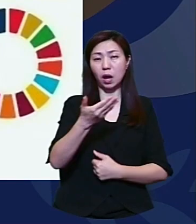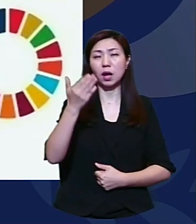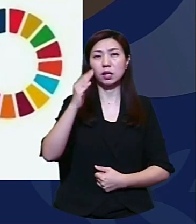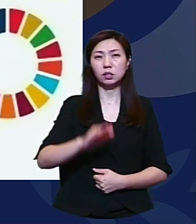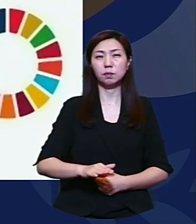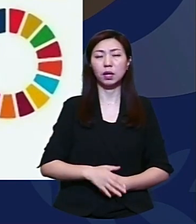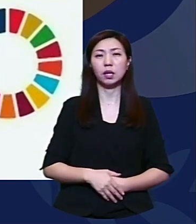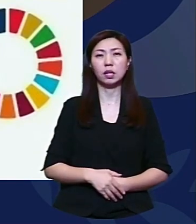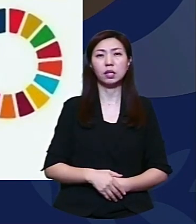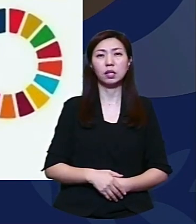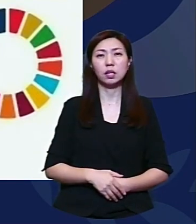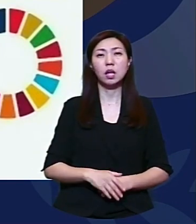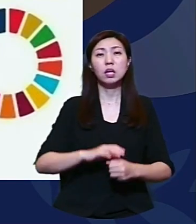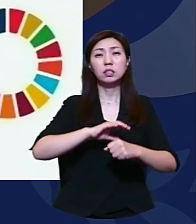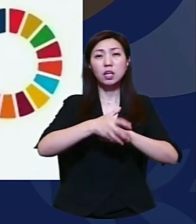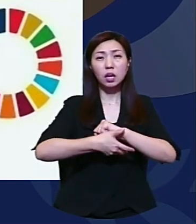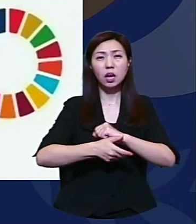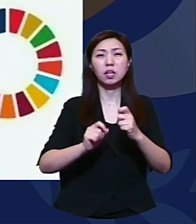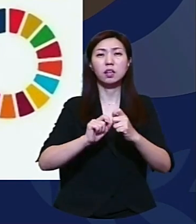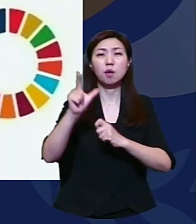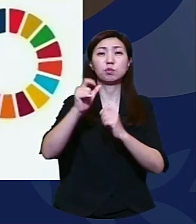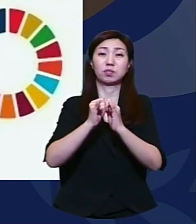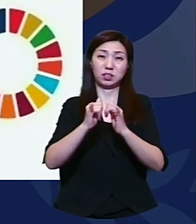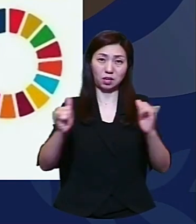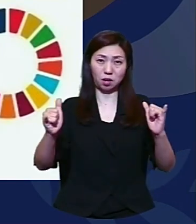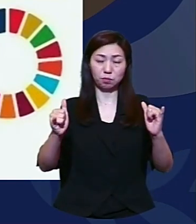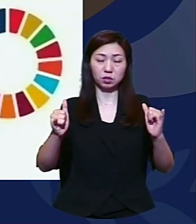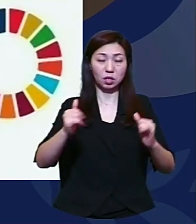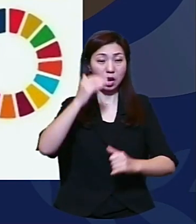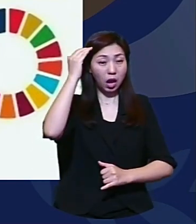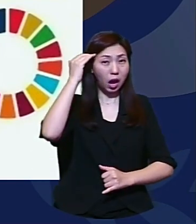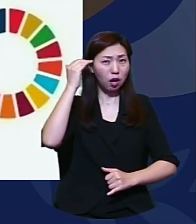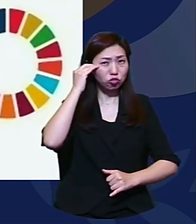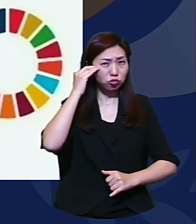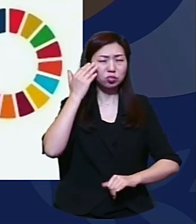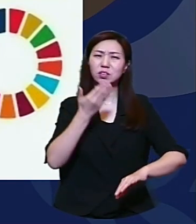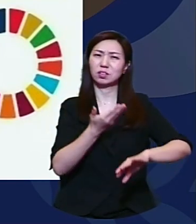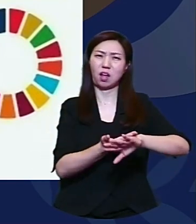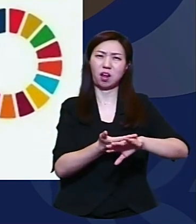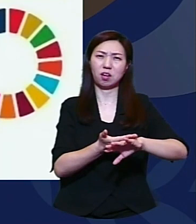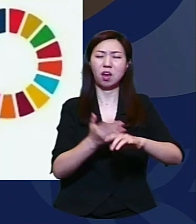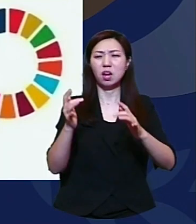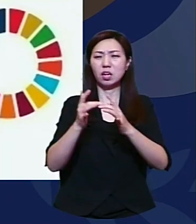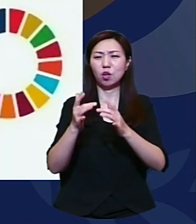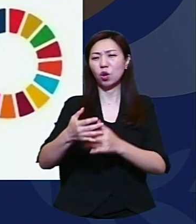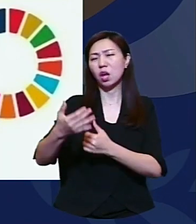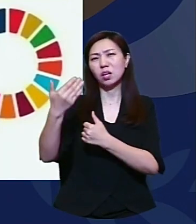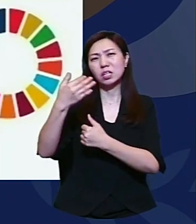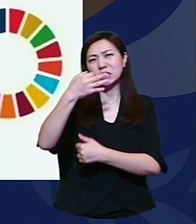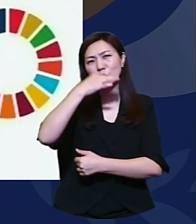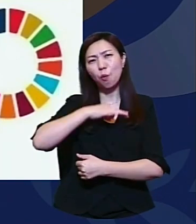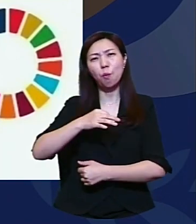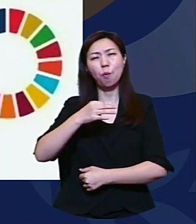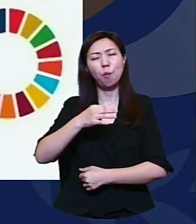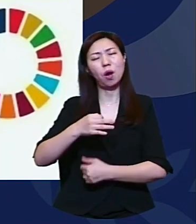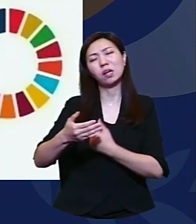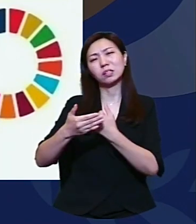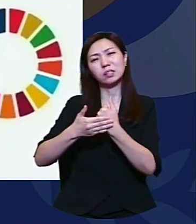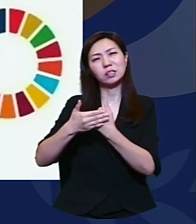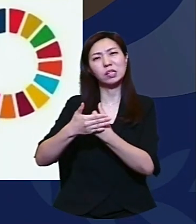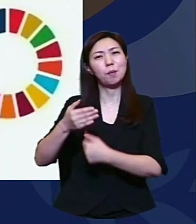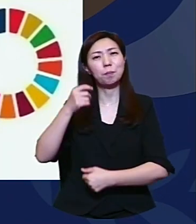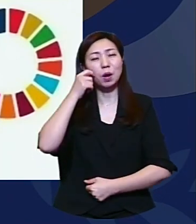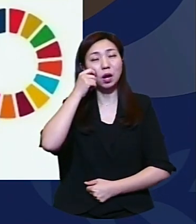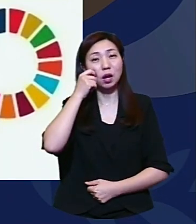lucky. An estimated 3.7 billion people have never, ever been online. And for far